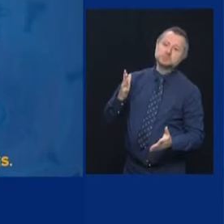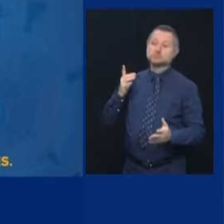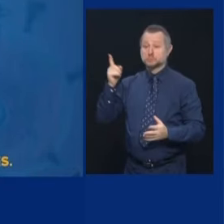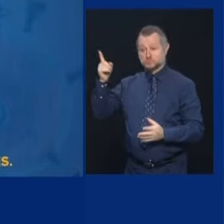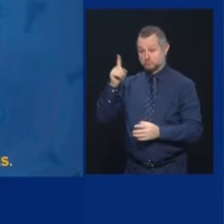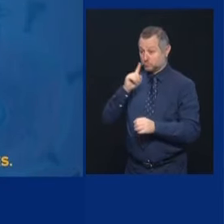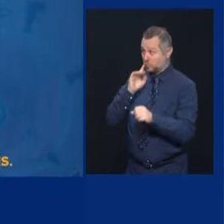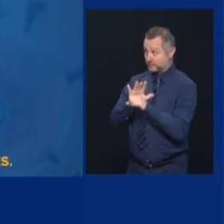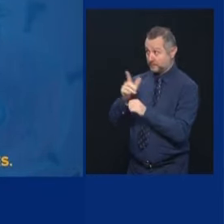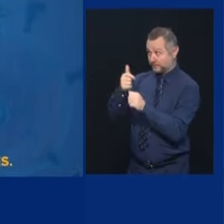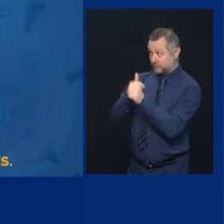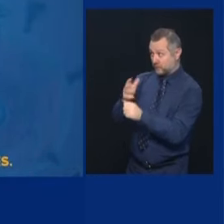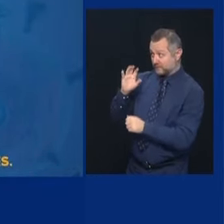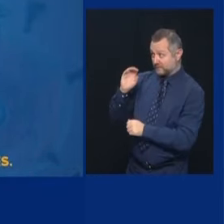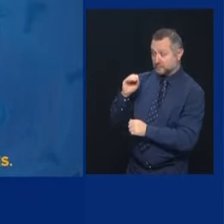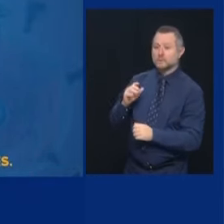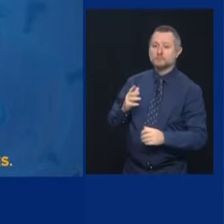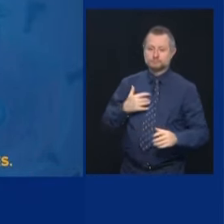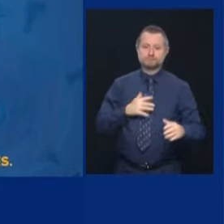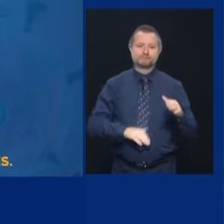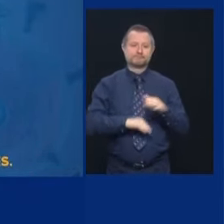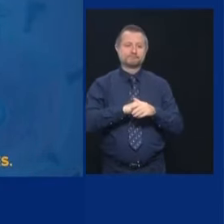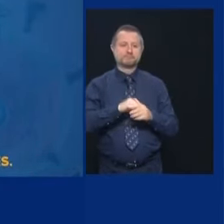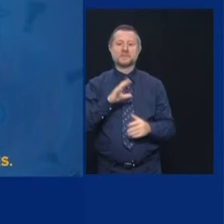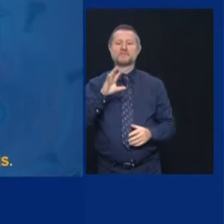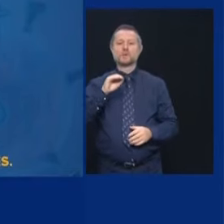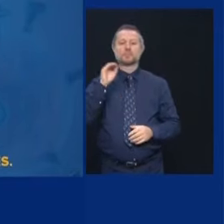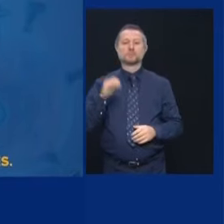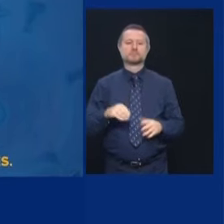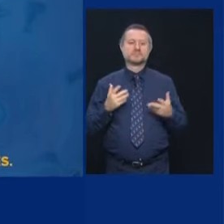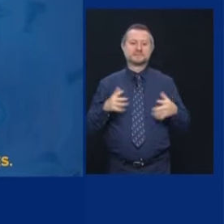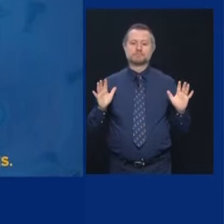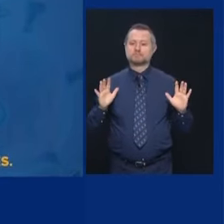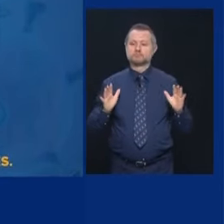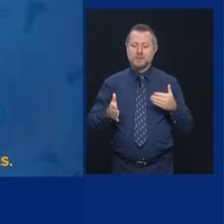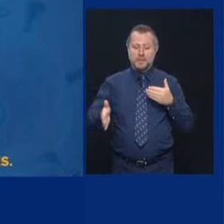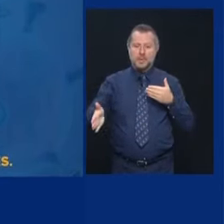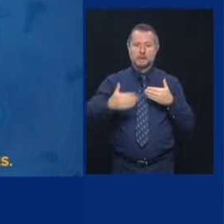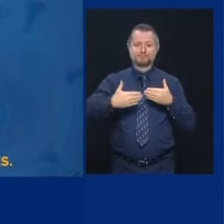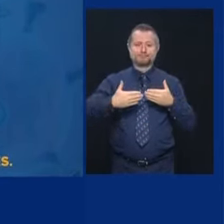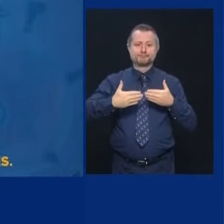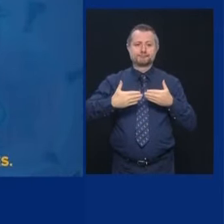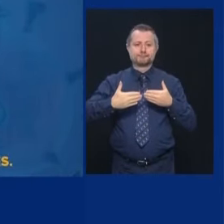follow the rules, that's 50%, that's it, or we close it down.